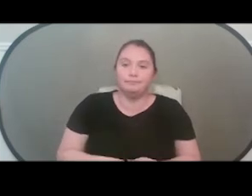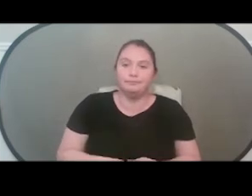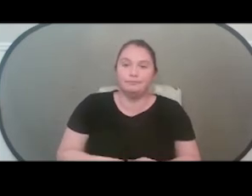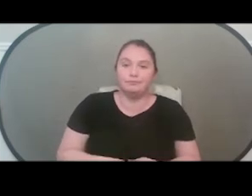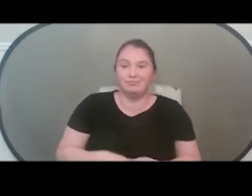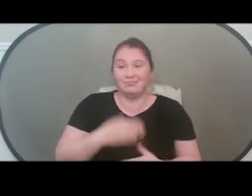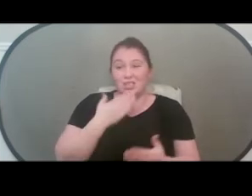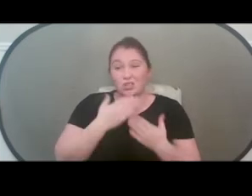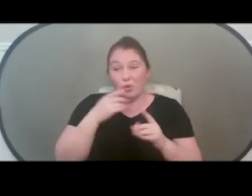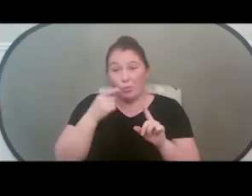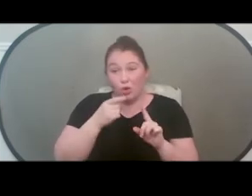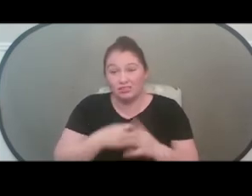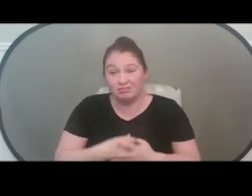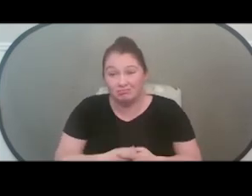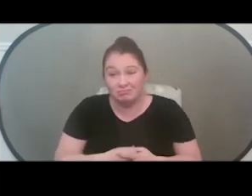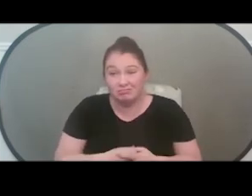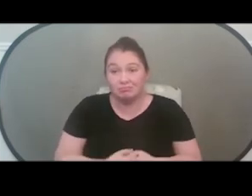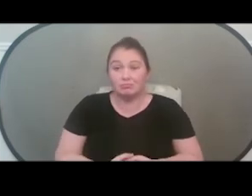good point.